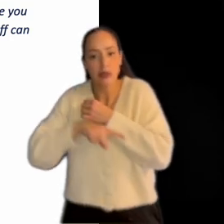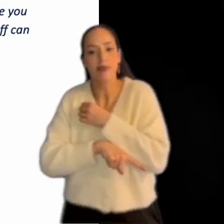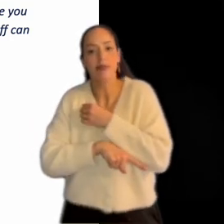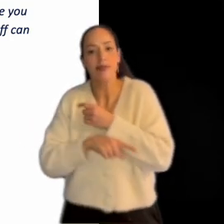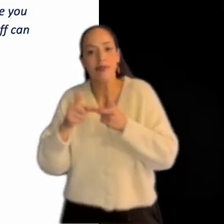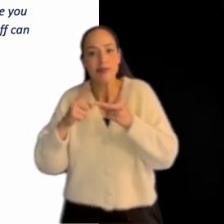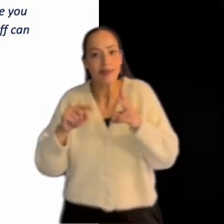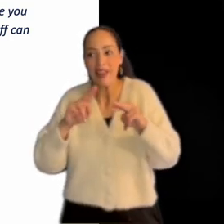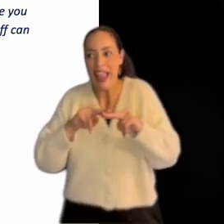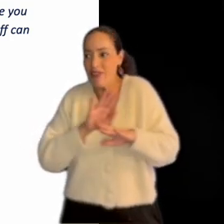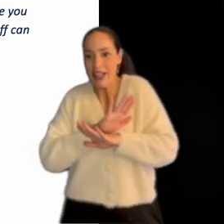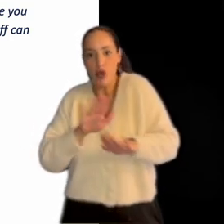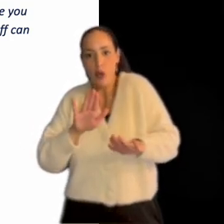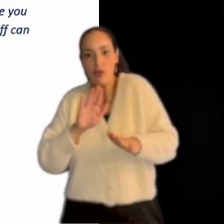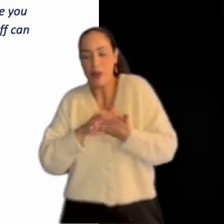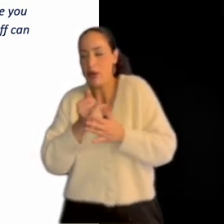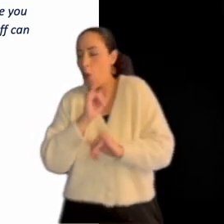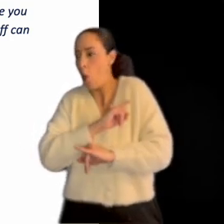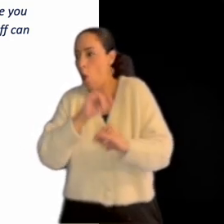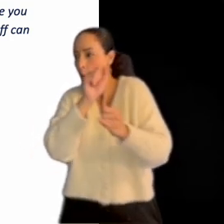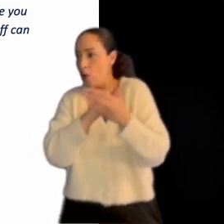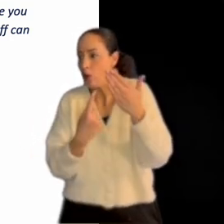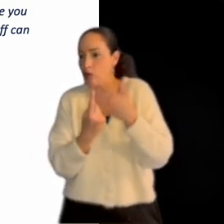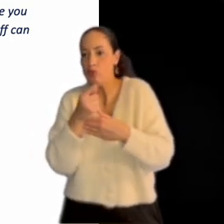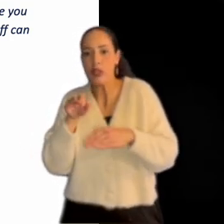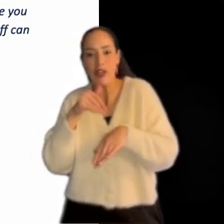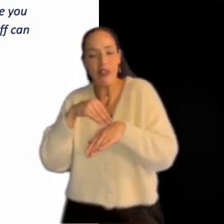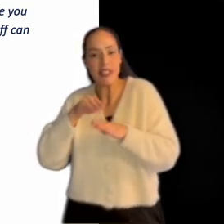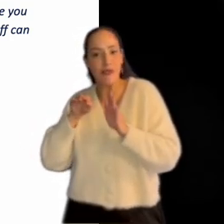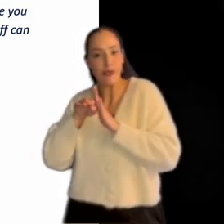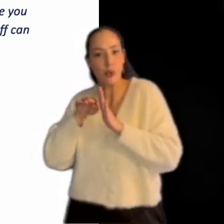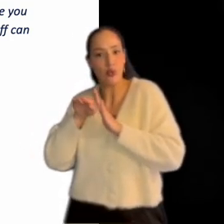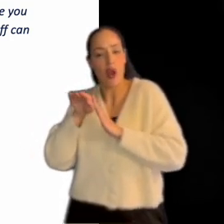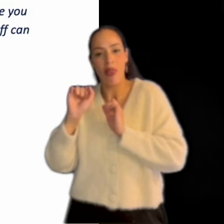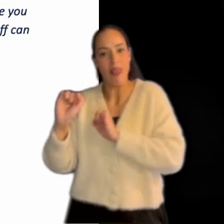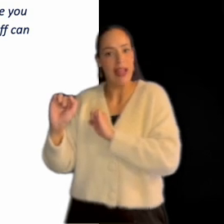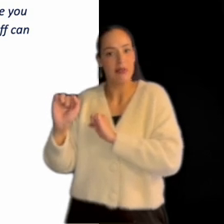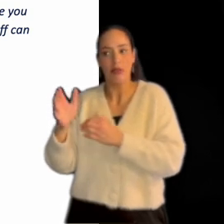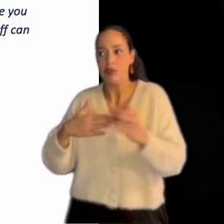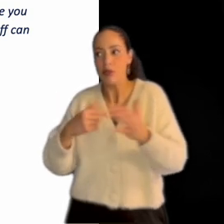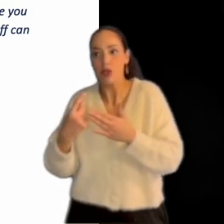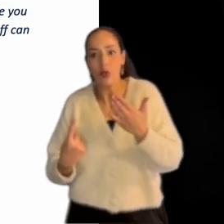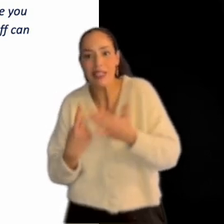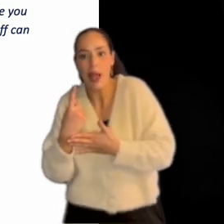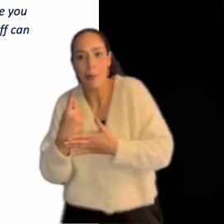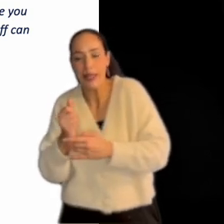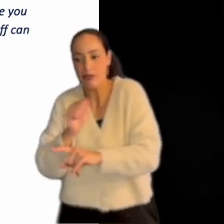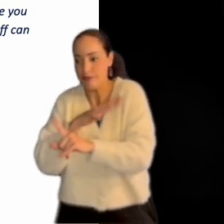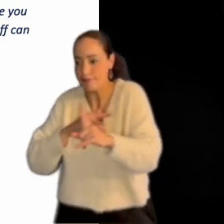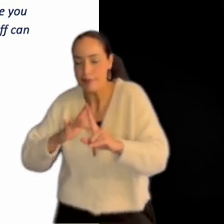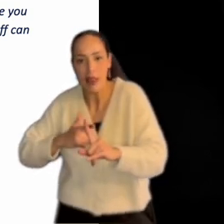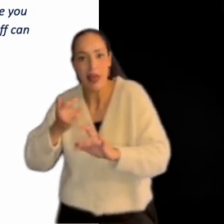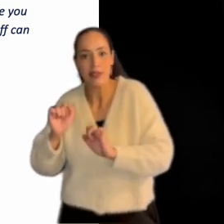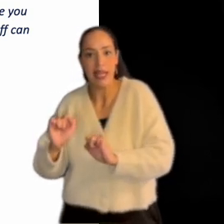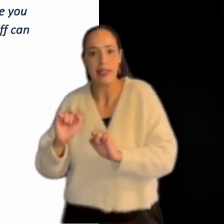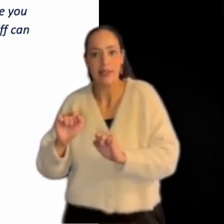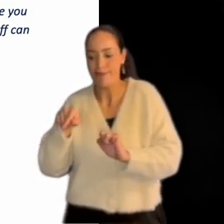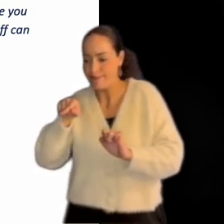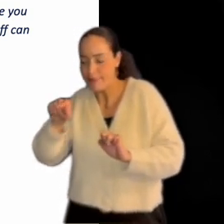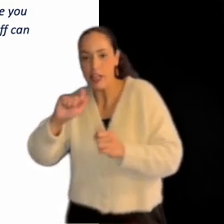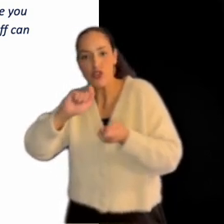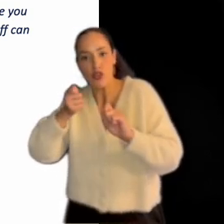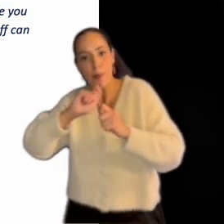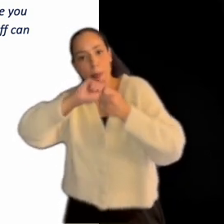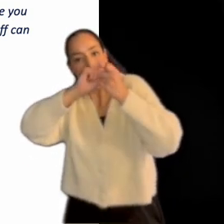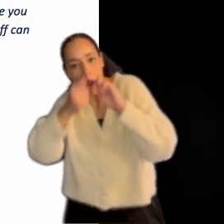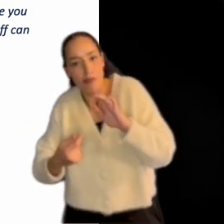their future. No matter what else is happening for them or to them, action on this issue should take precedence. Choice